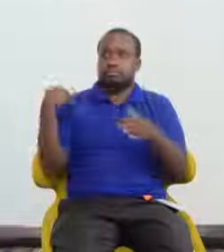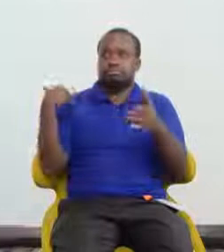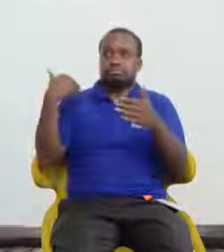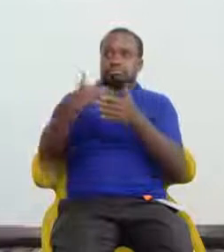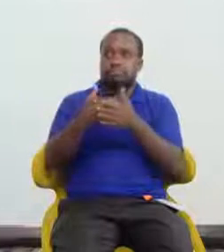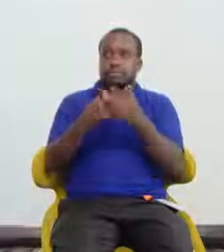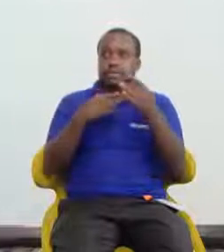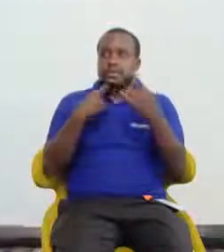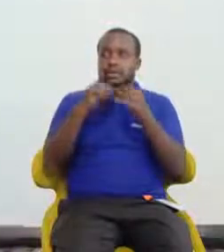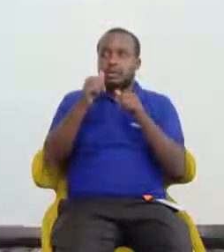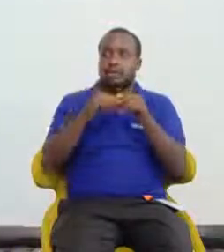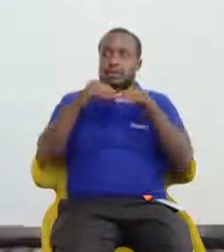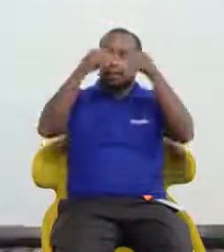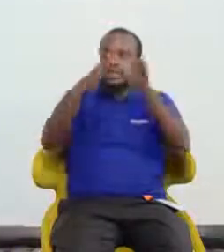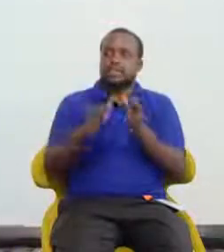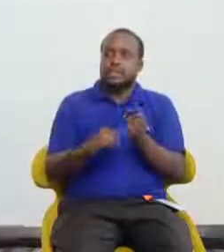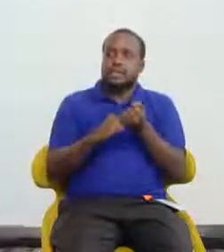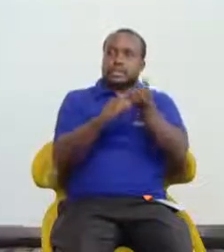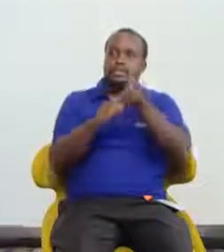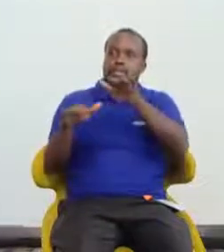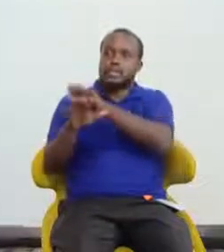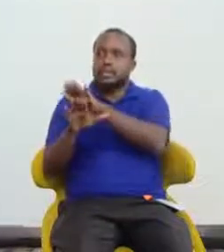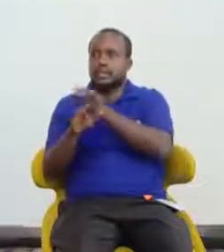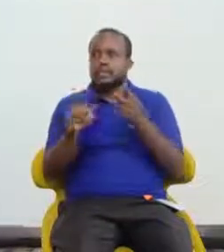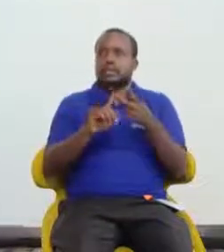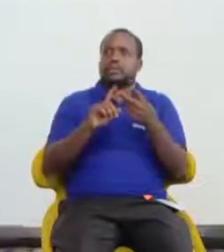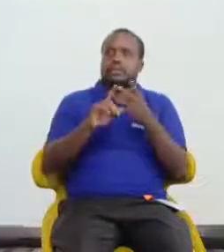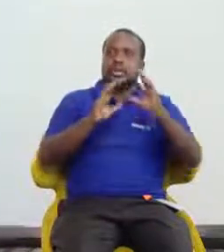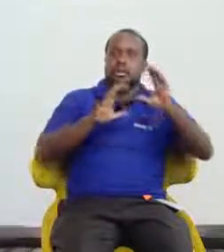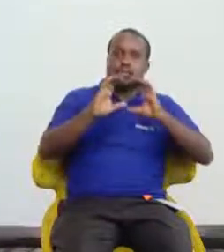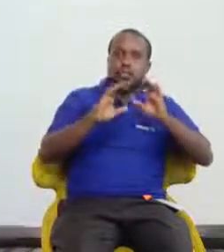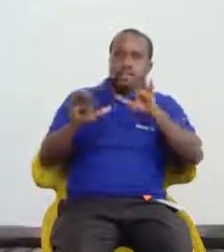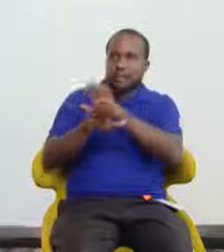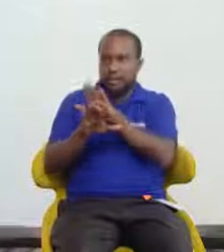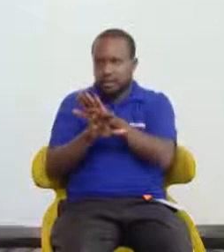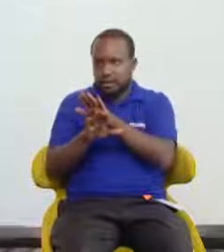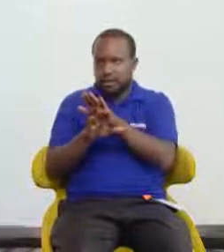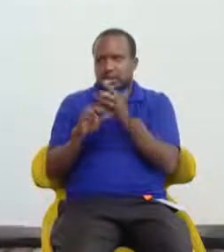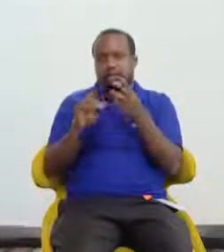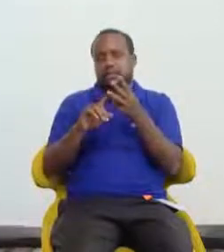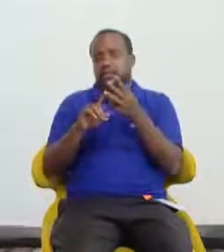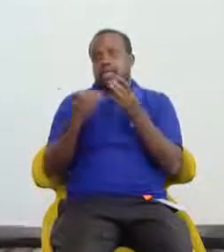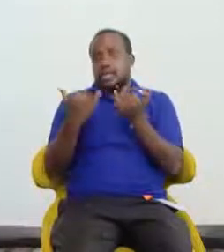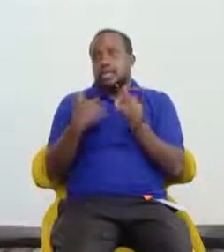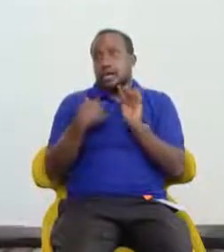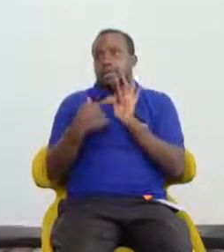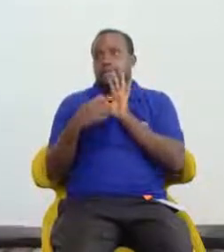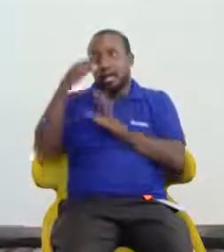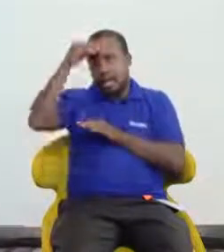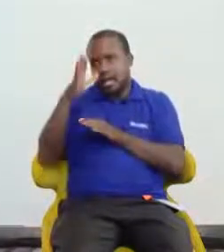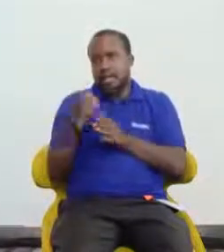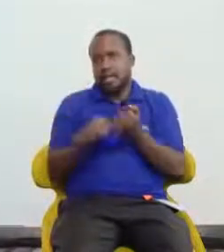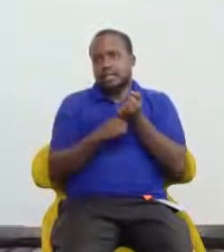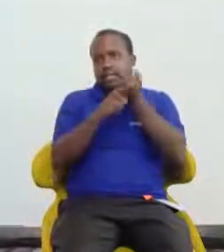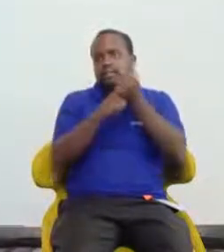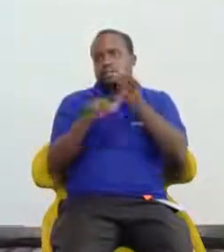teacher support assistance, communication assistance, but we have a model that we call learner support assistant. This